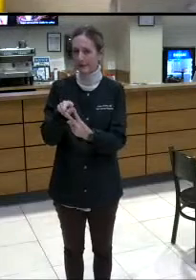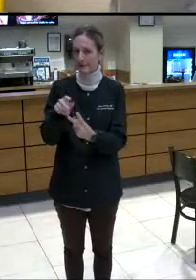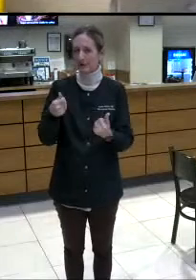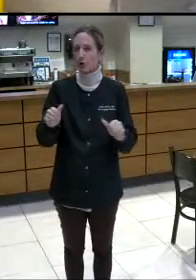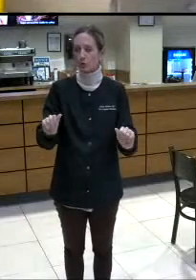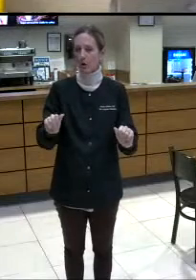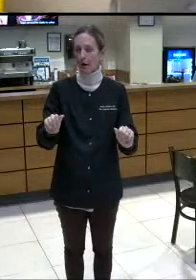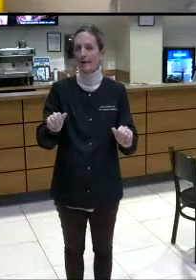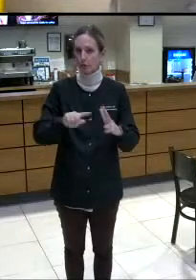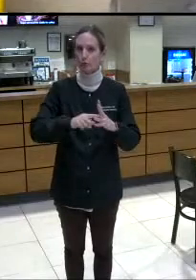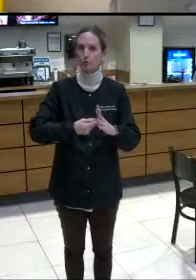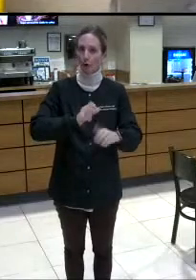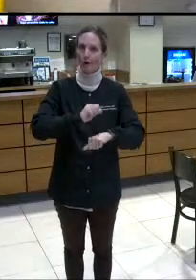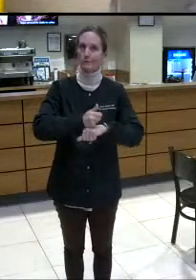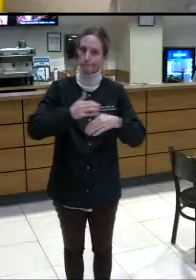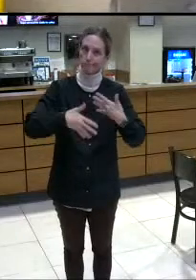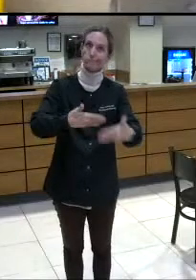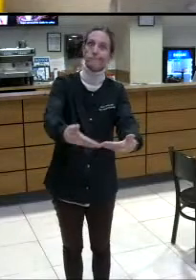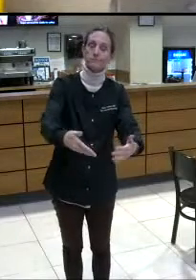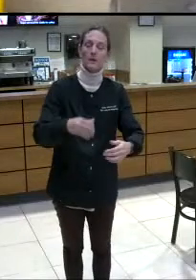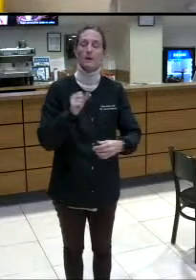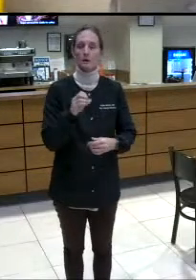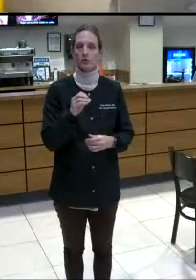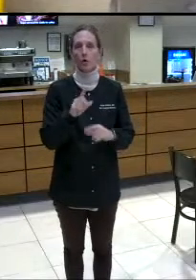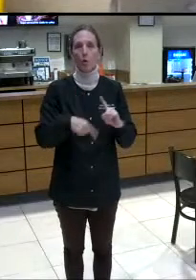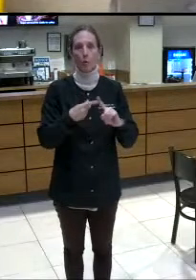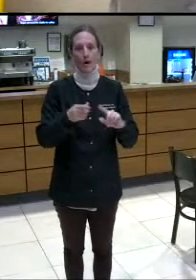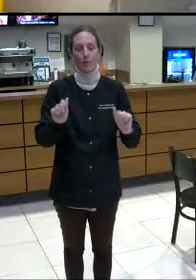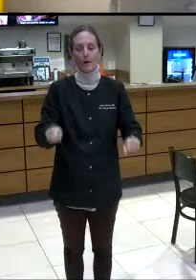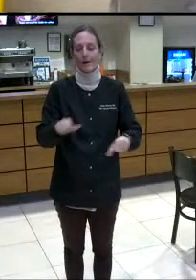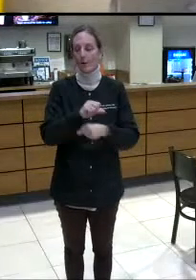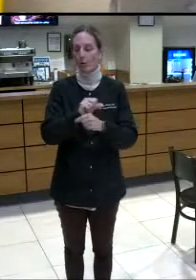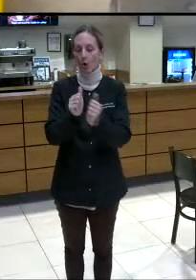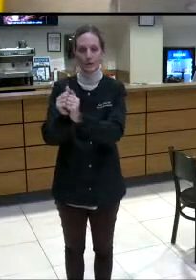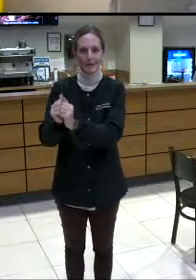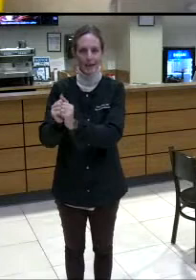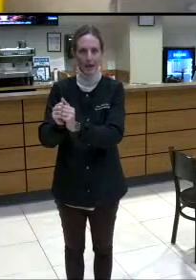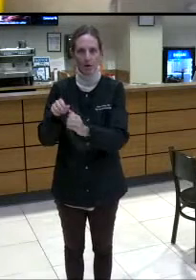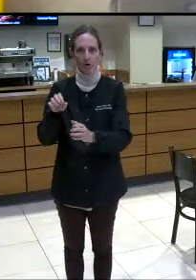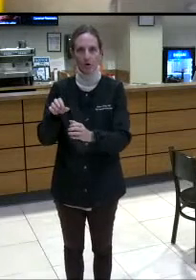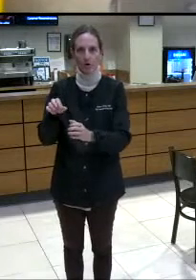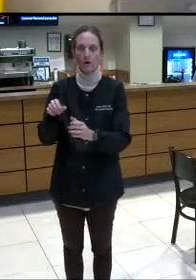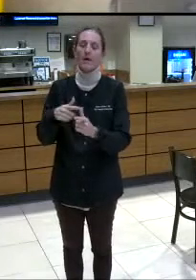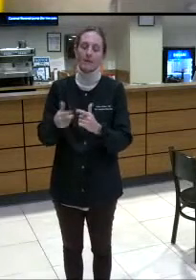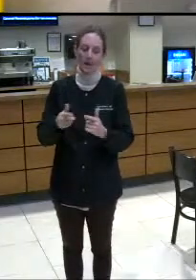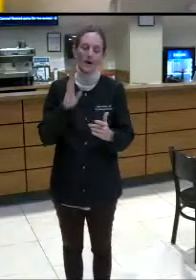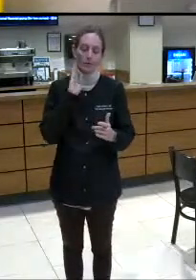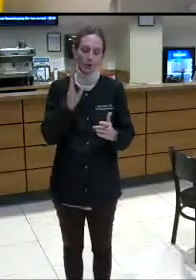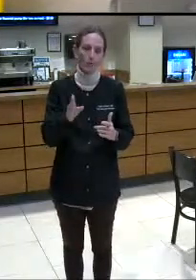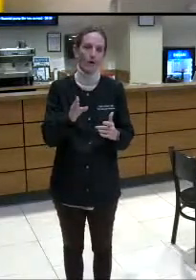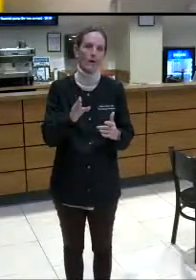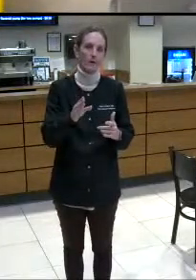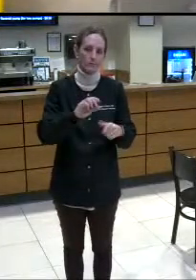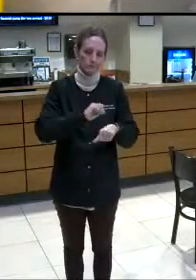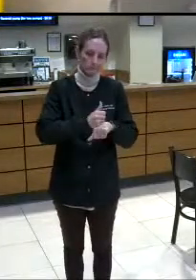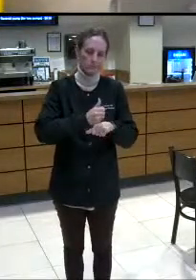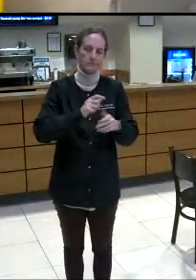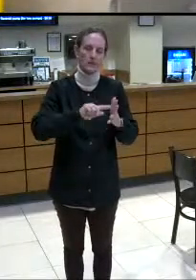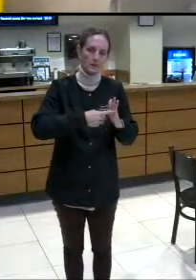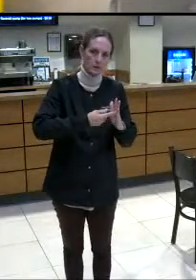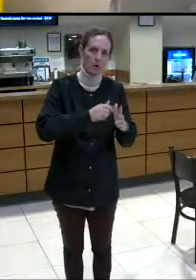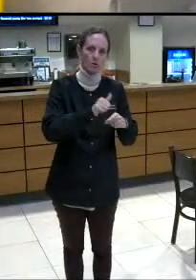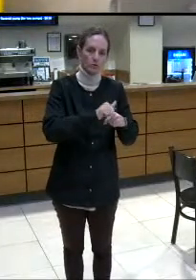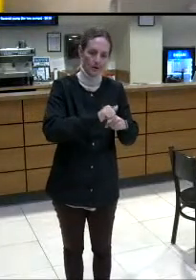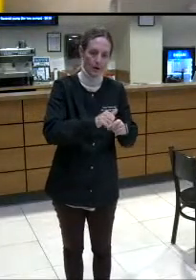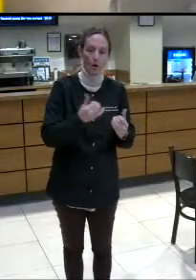can collaborate more in that space, then we will be able to get that training rolled out. Right now, we're just trying to lay the foundation for restorative